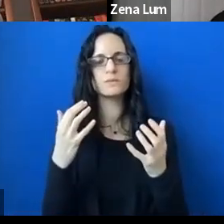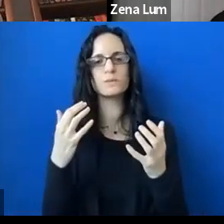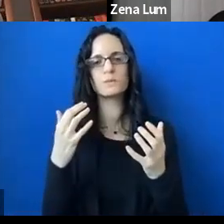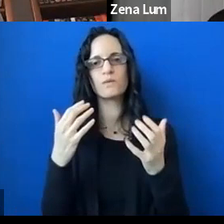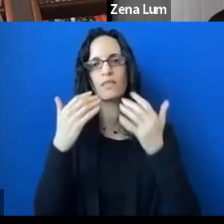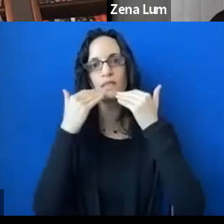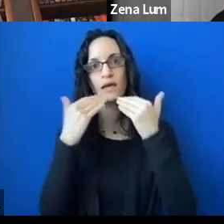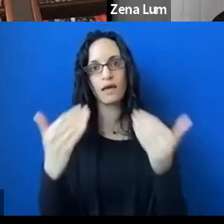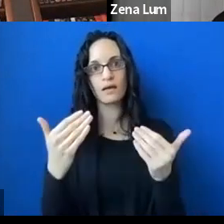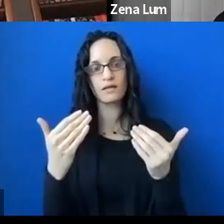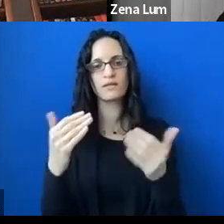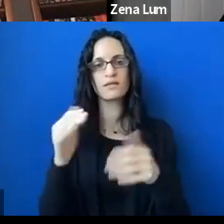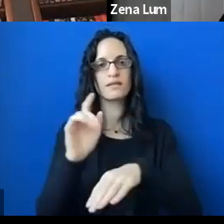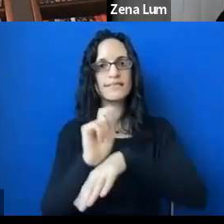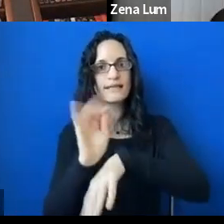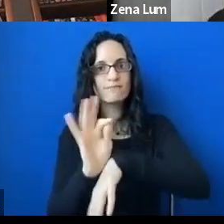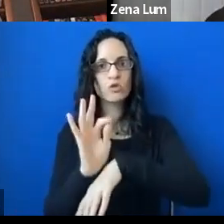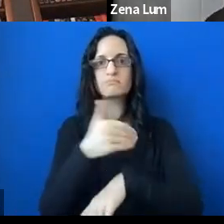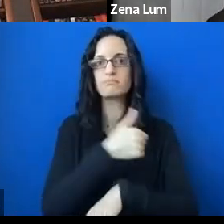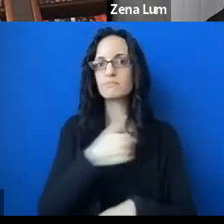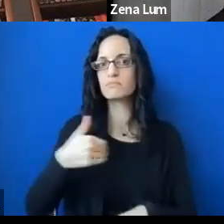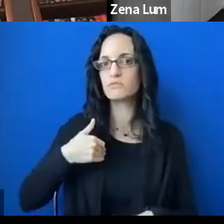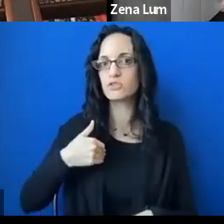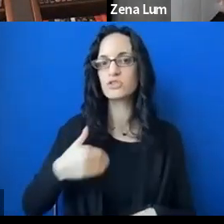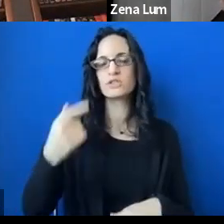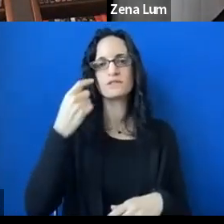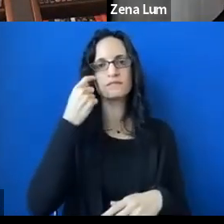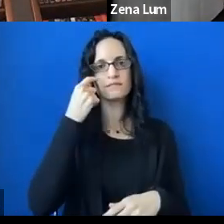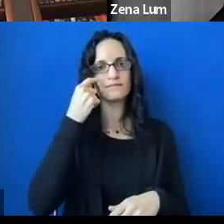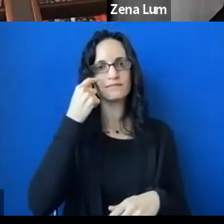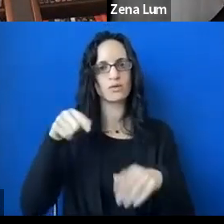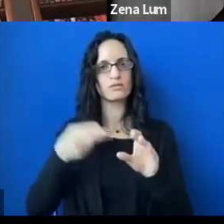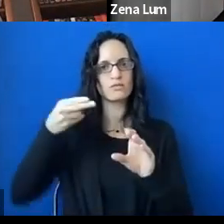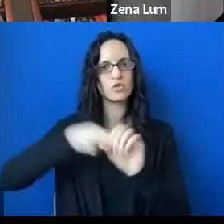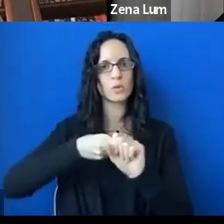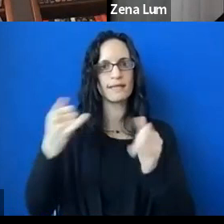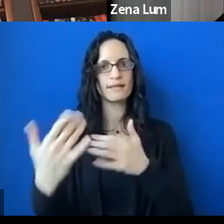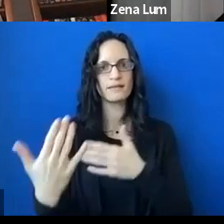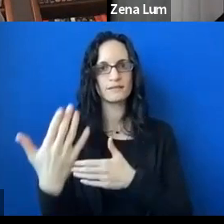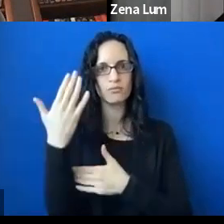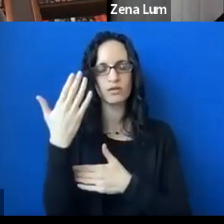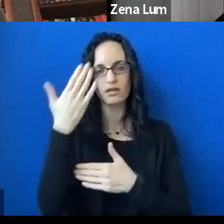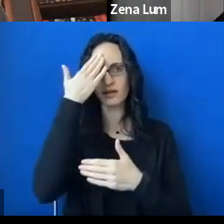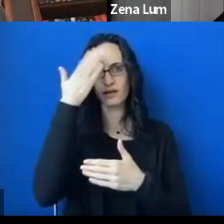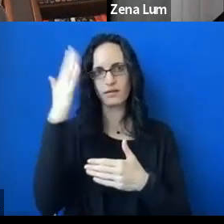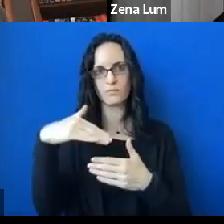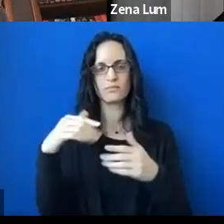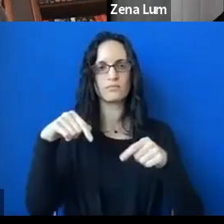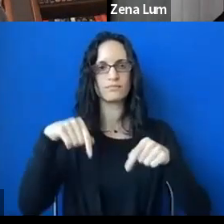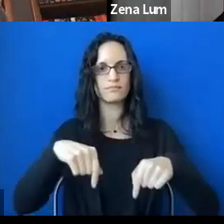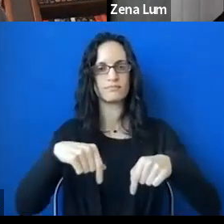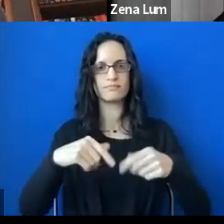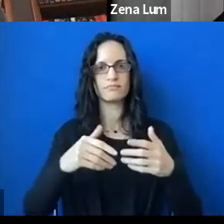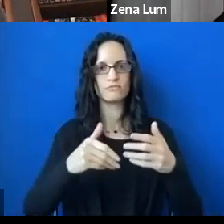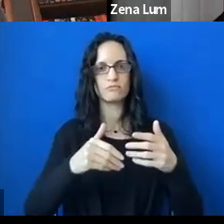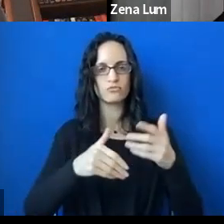to thank the task force members for being on this morning. I know this, again, is very important. This part of the